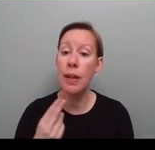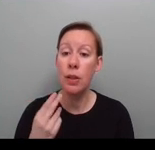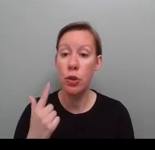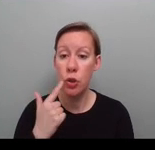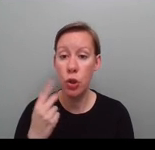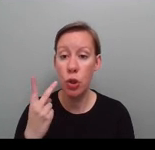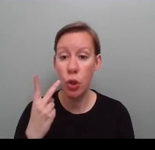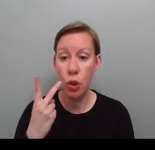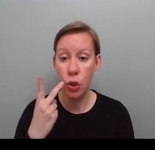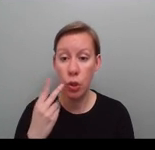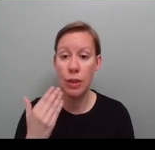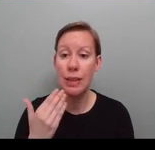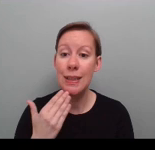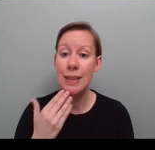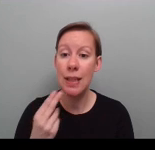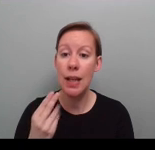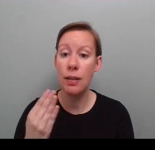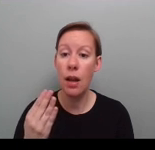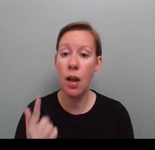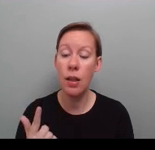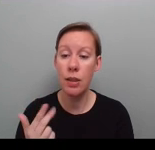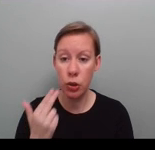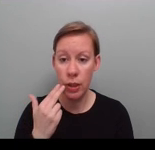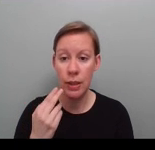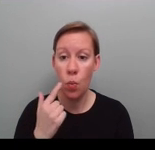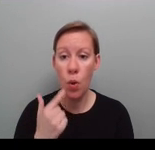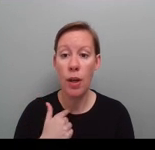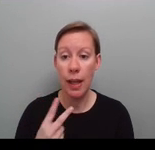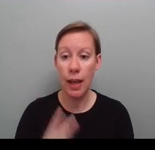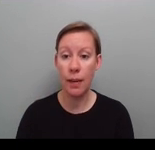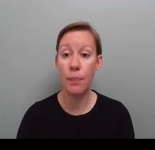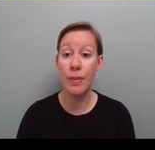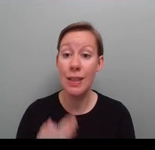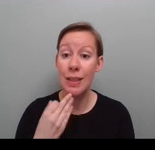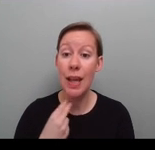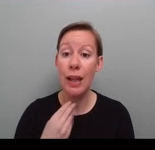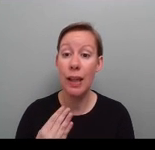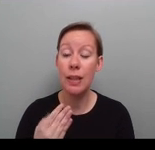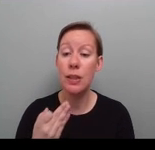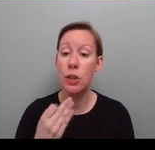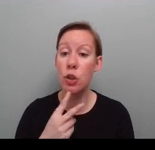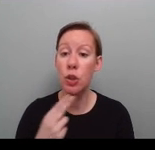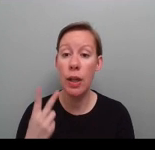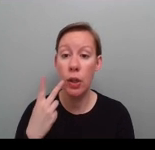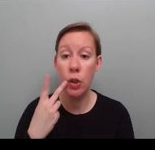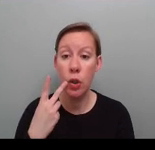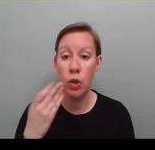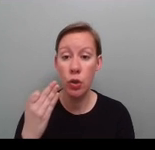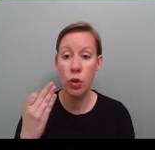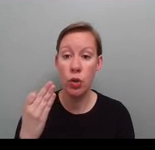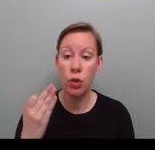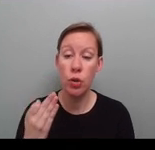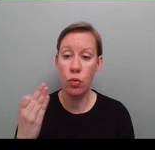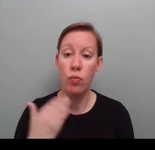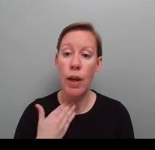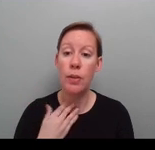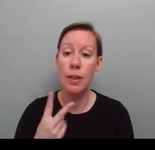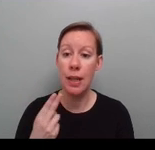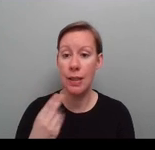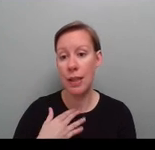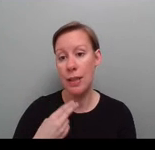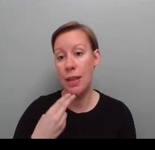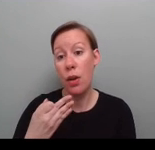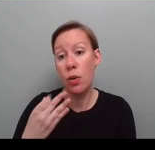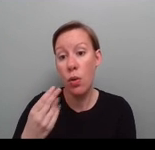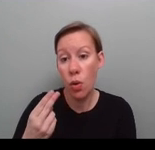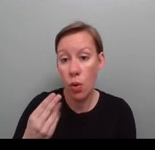of your technology is ready to go. The second thing you want to do is check your surroundings. Is there any background noise behind